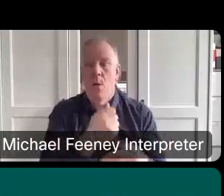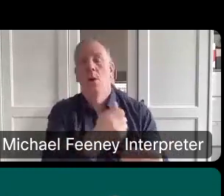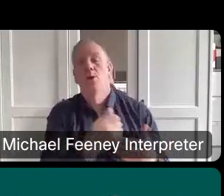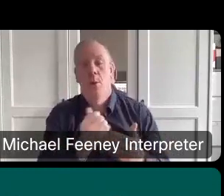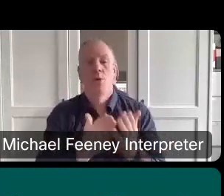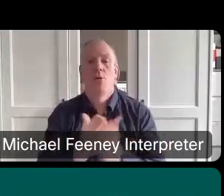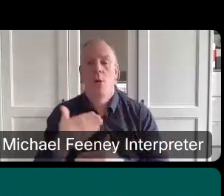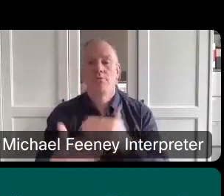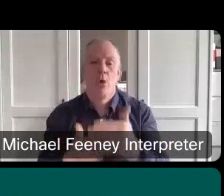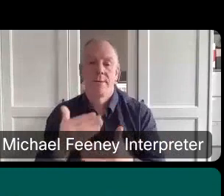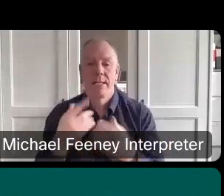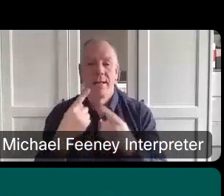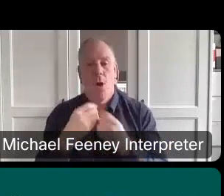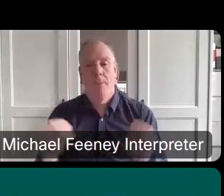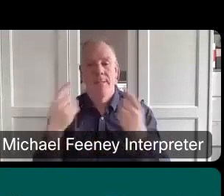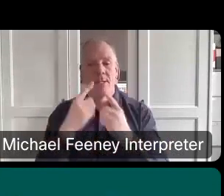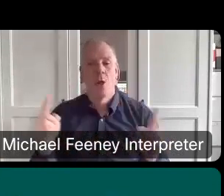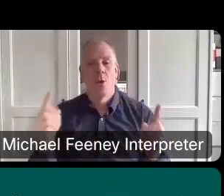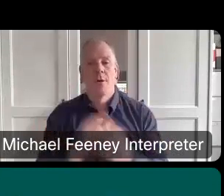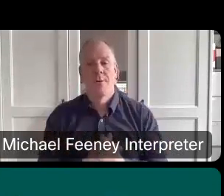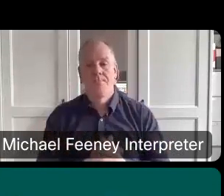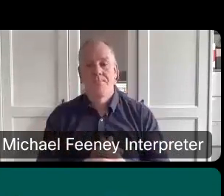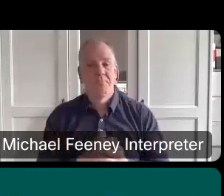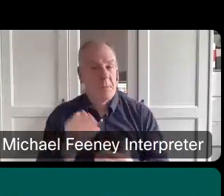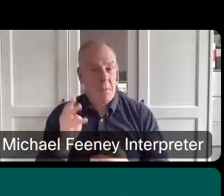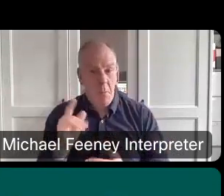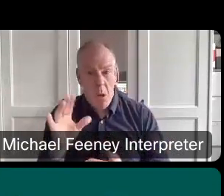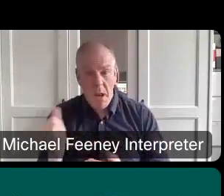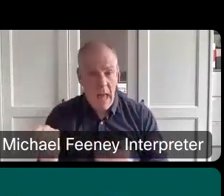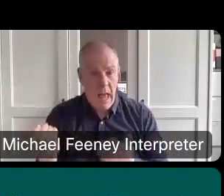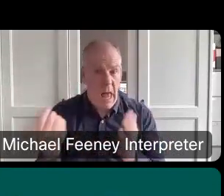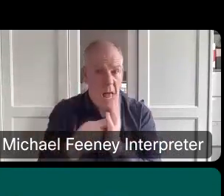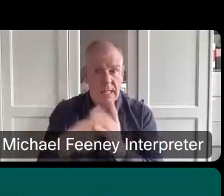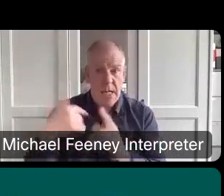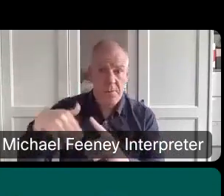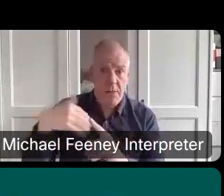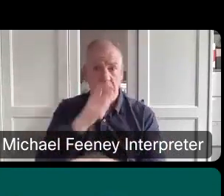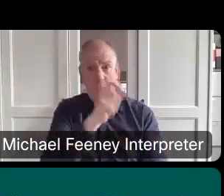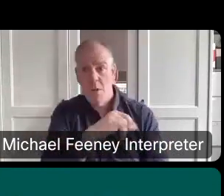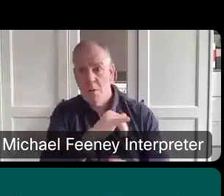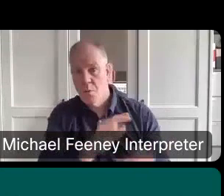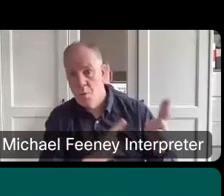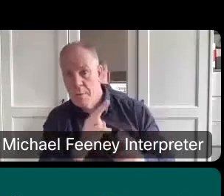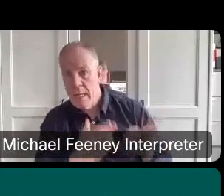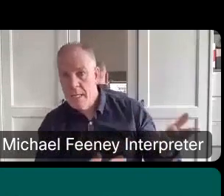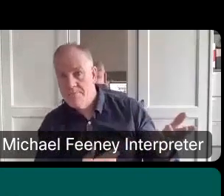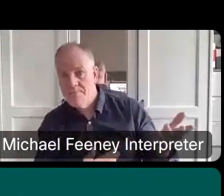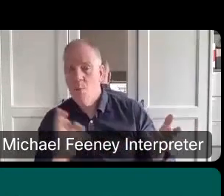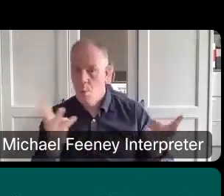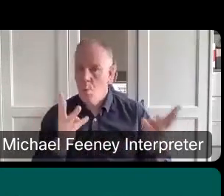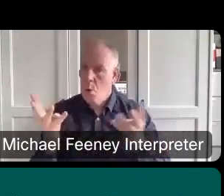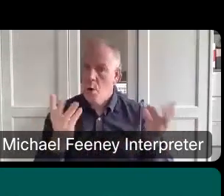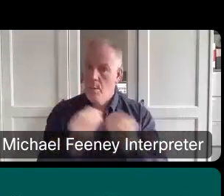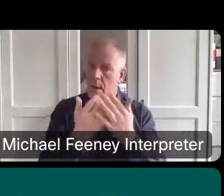open disclosure process. And I'd maybe go over to you, Paula, maybe around the background for the persons that, because you're working with quite a